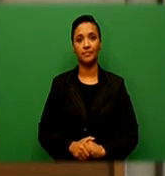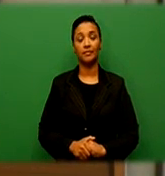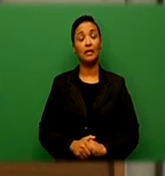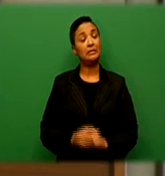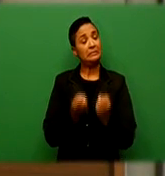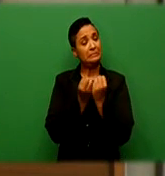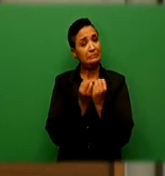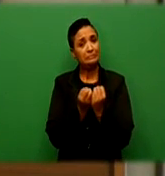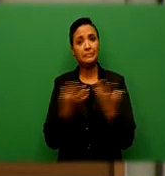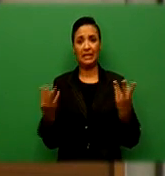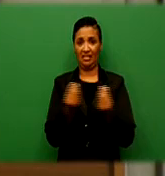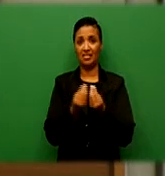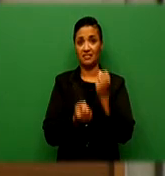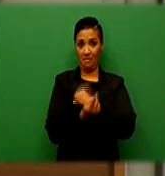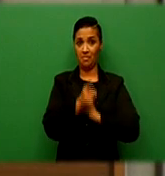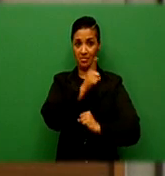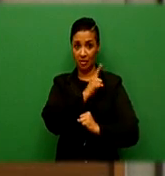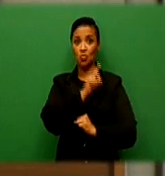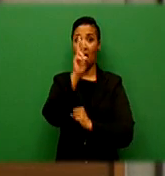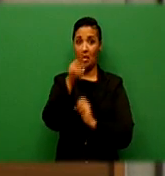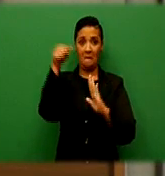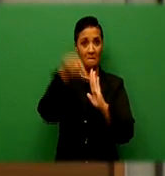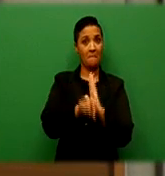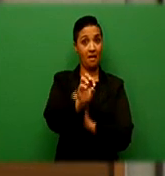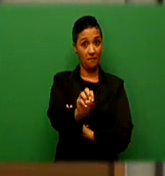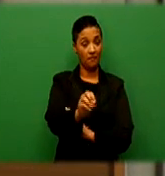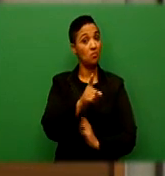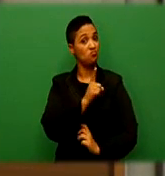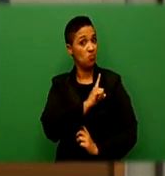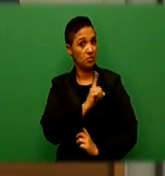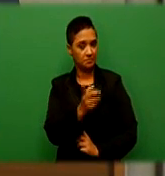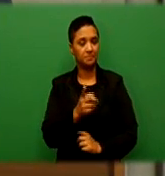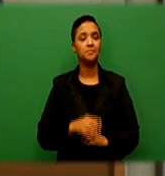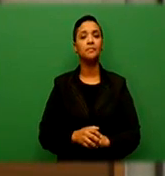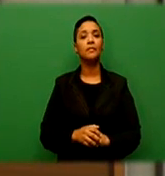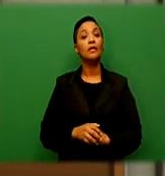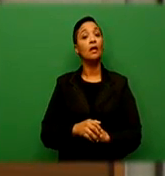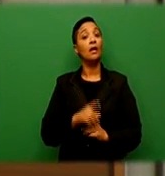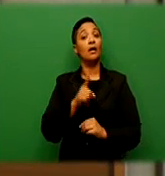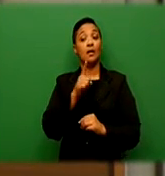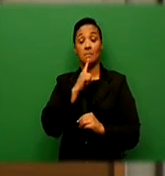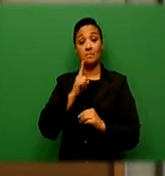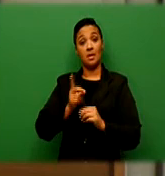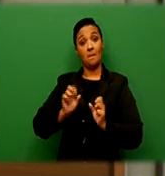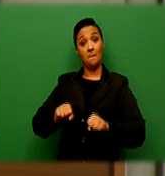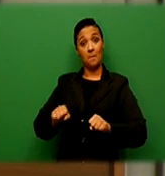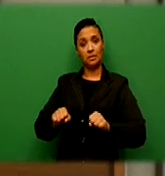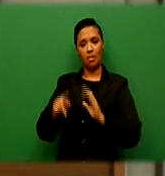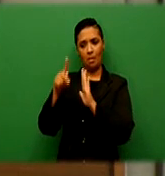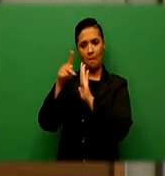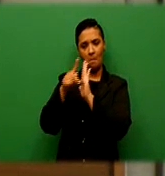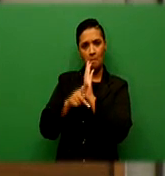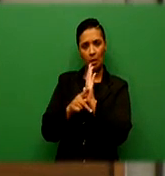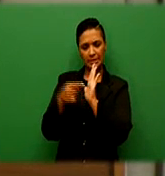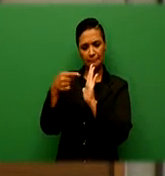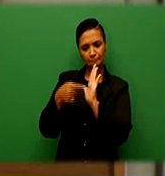factors contributed to the appreciation of the rand during this period. This included the reaction to further monetary policy